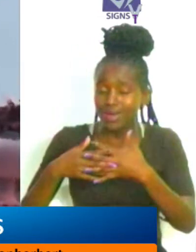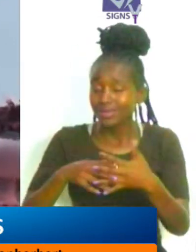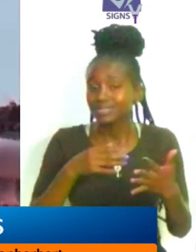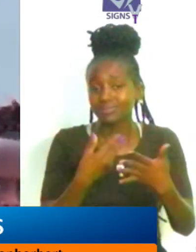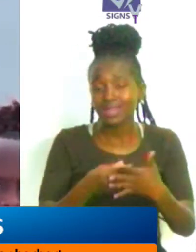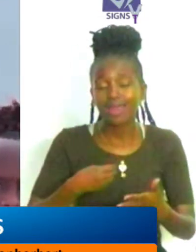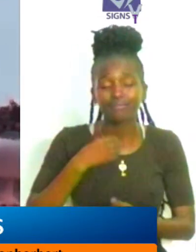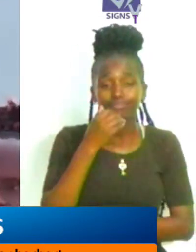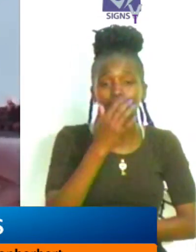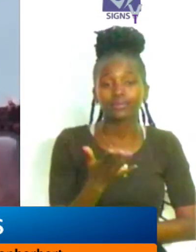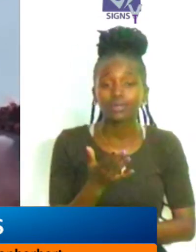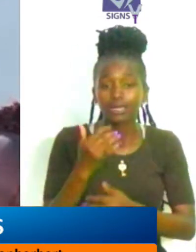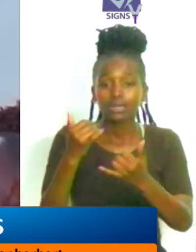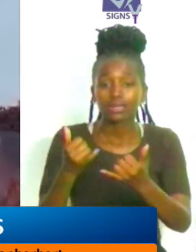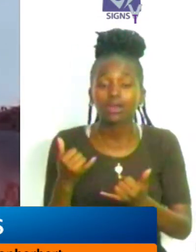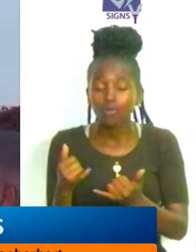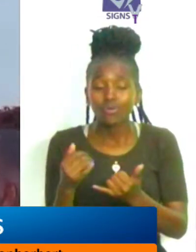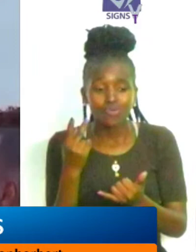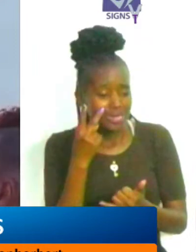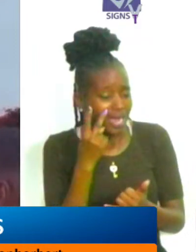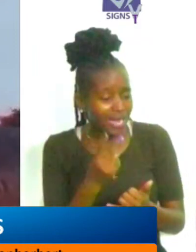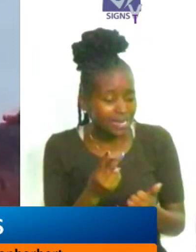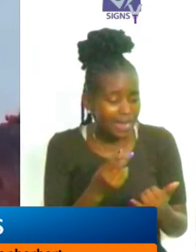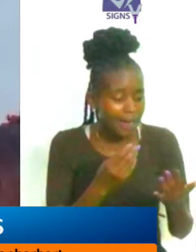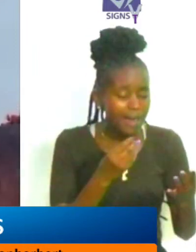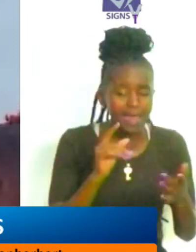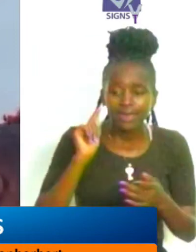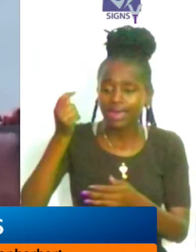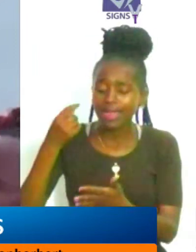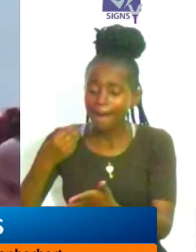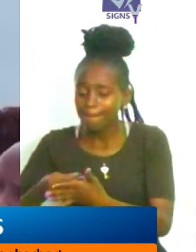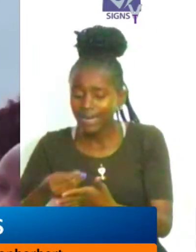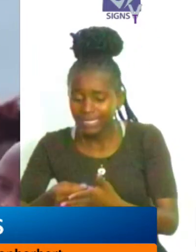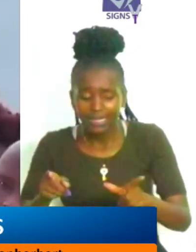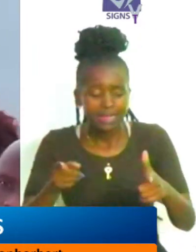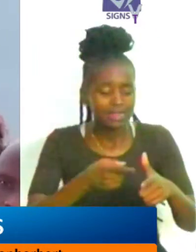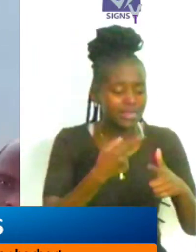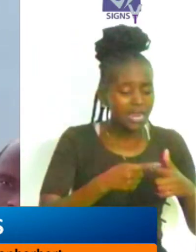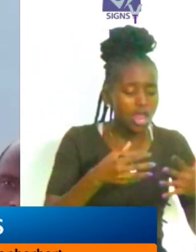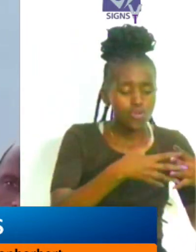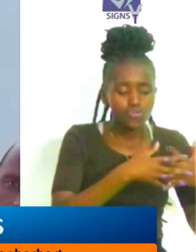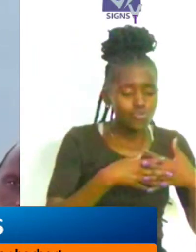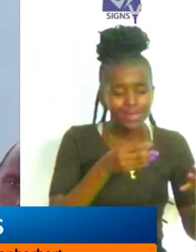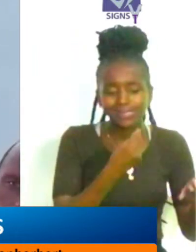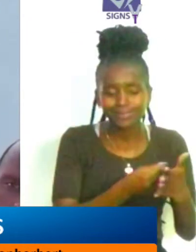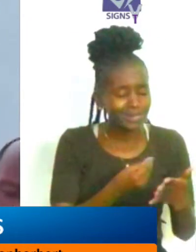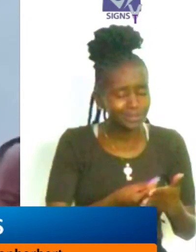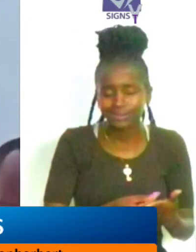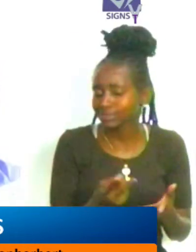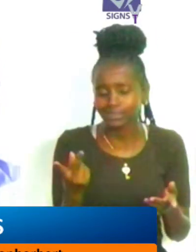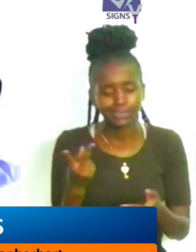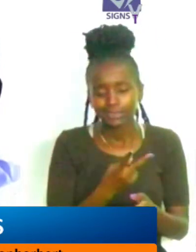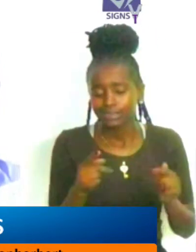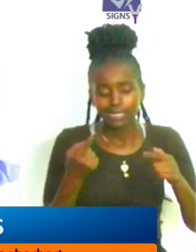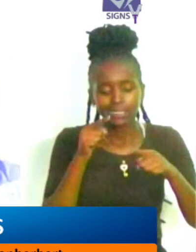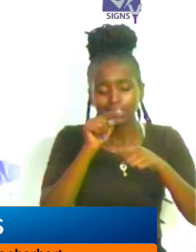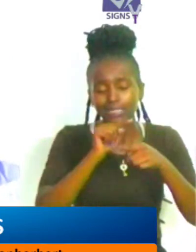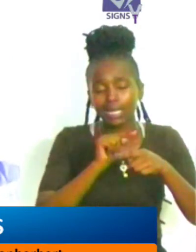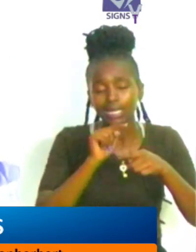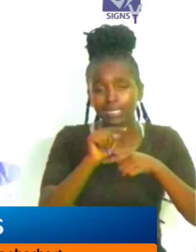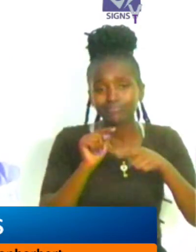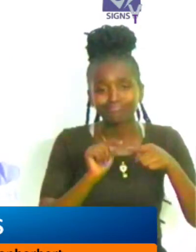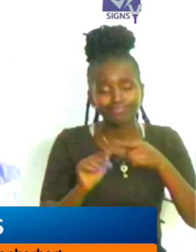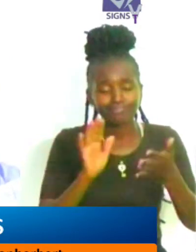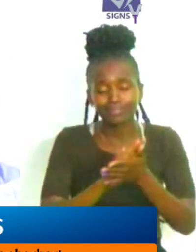stabilizing of the shilling against the pressure where we had seen the dollar going up to the shilling to the dollar going up to 145 shillings. Program kama hii,